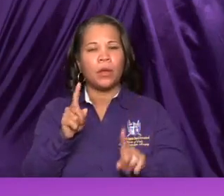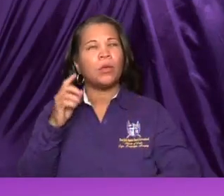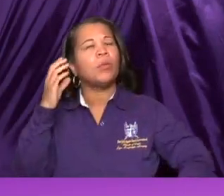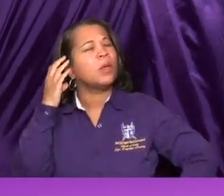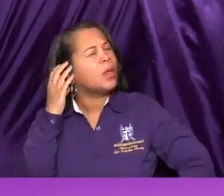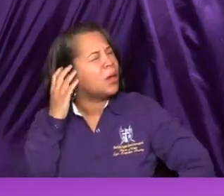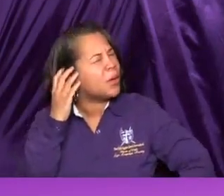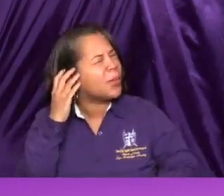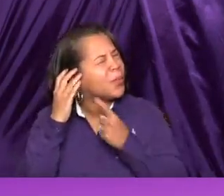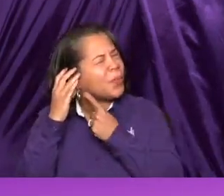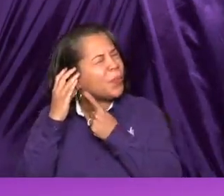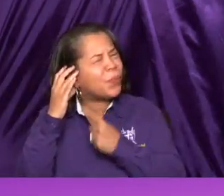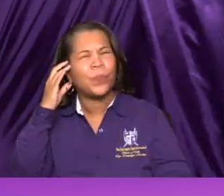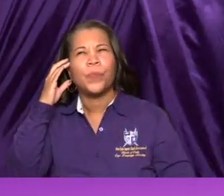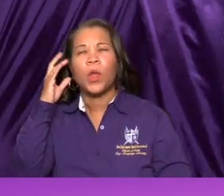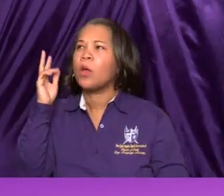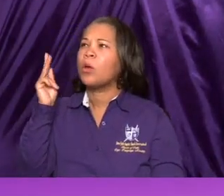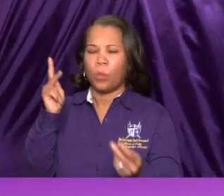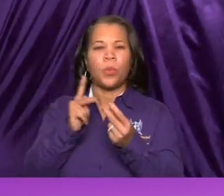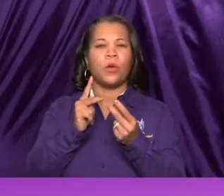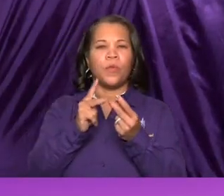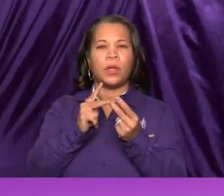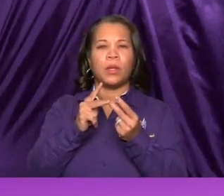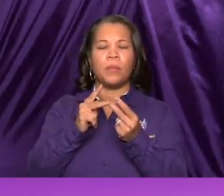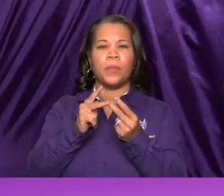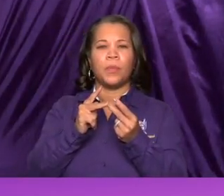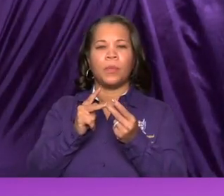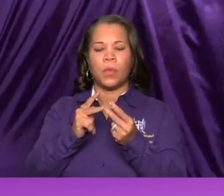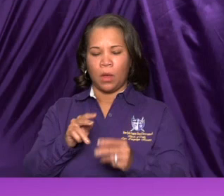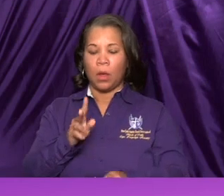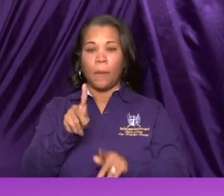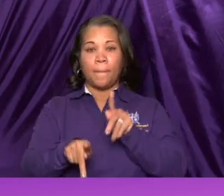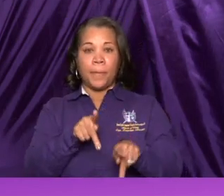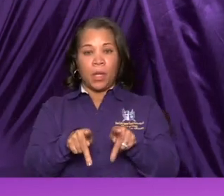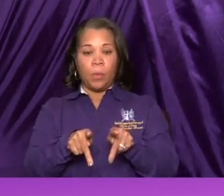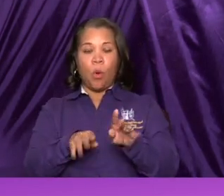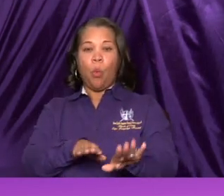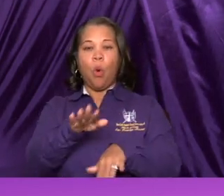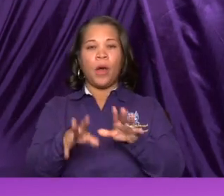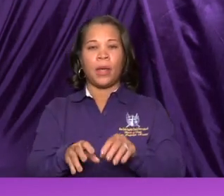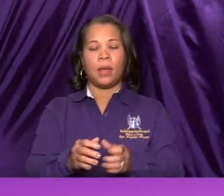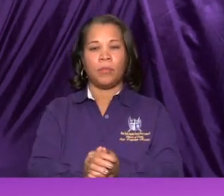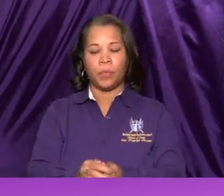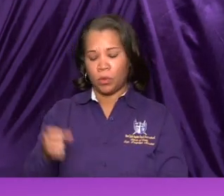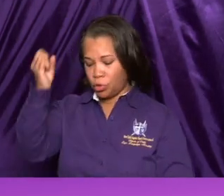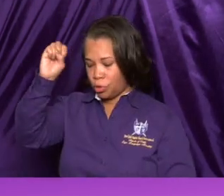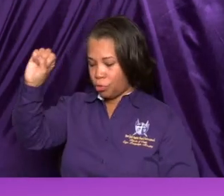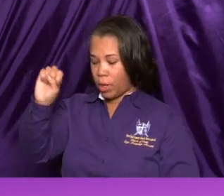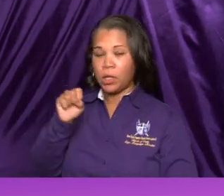perfect. The sounds of footsteps. Strange footsteps that you don't even know who they